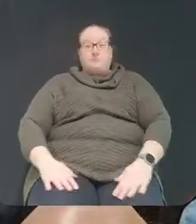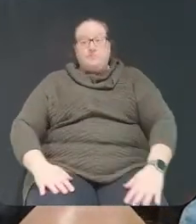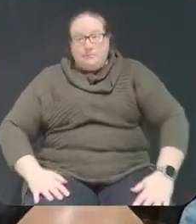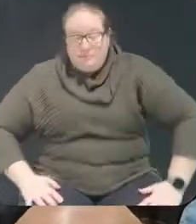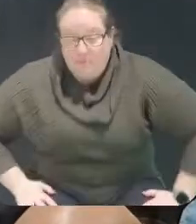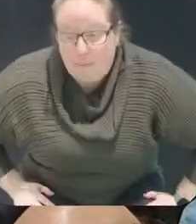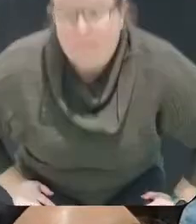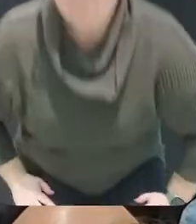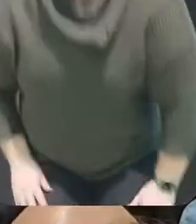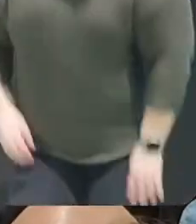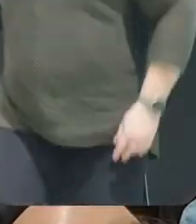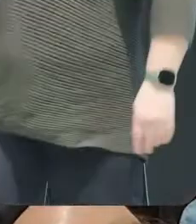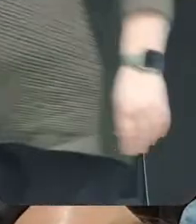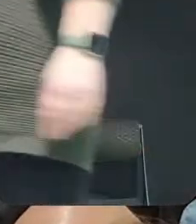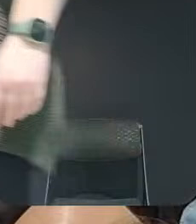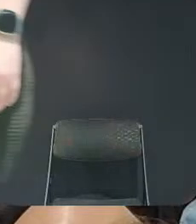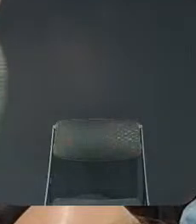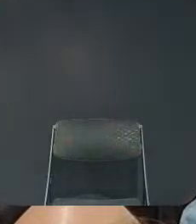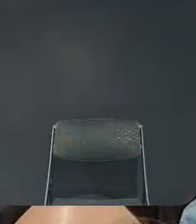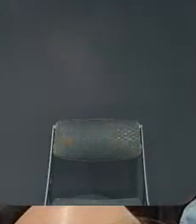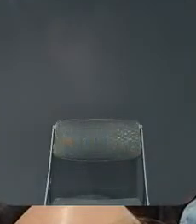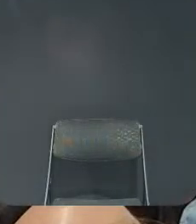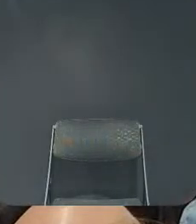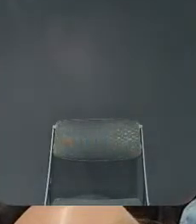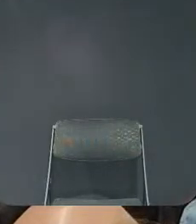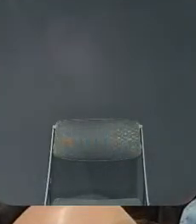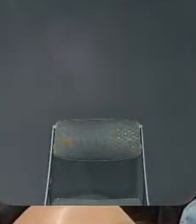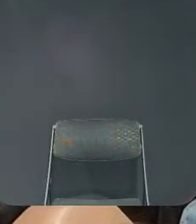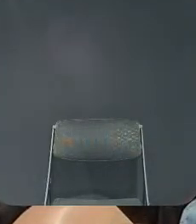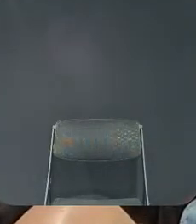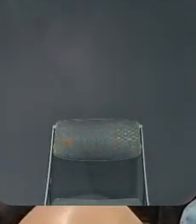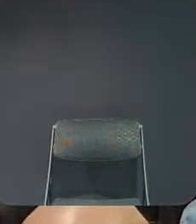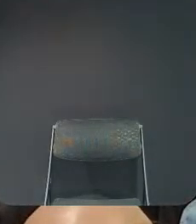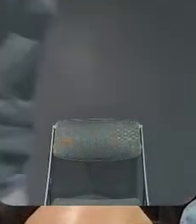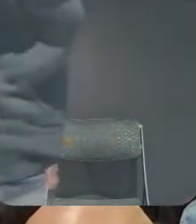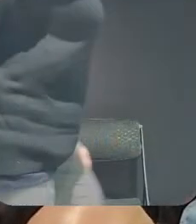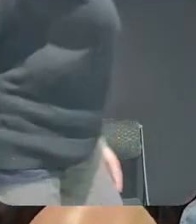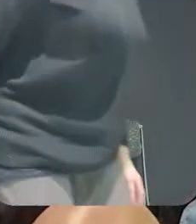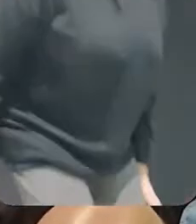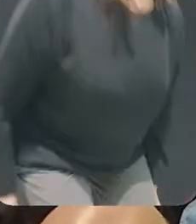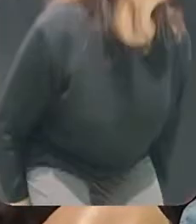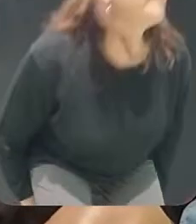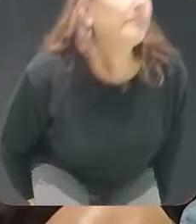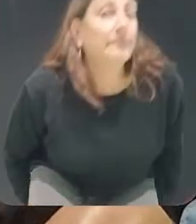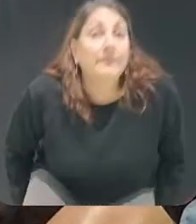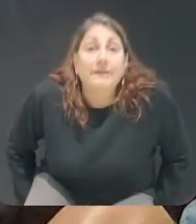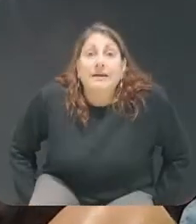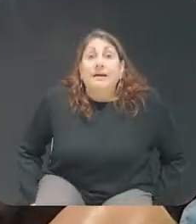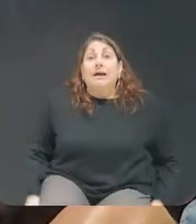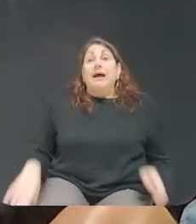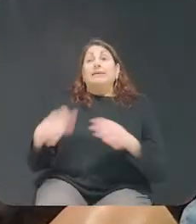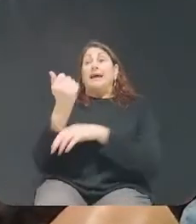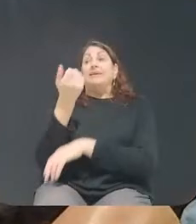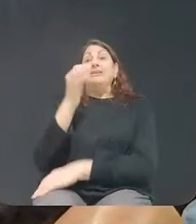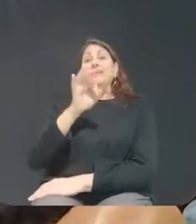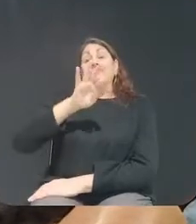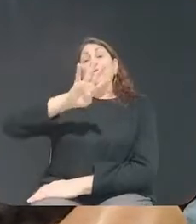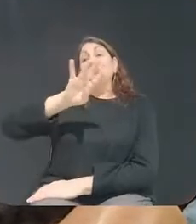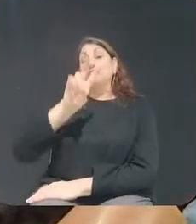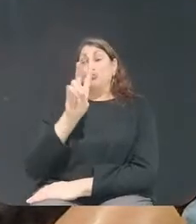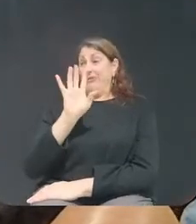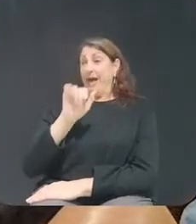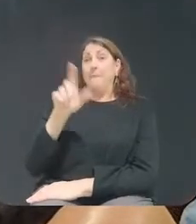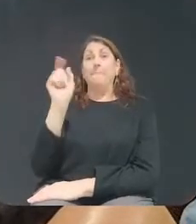On December 31st, 1942, the comfort station was closed by the city after it had fallen into disrepair. The